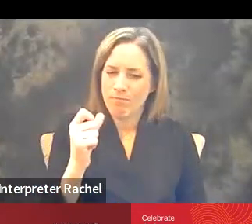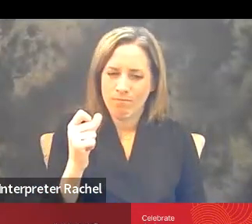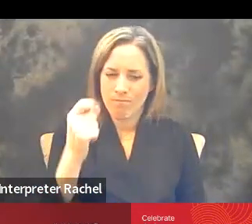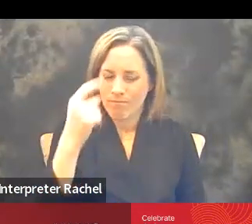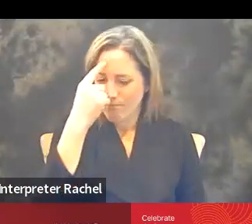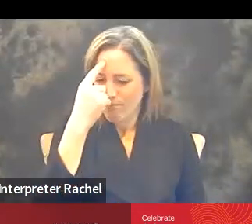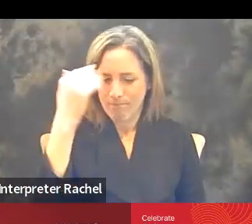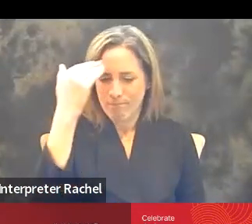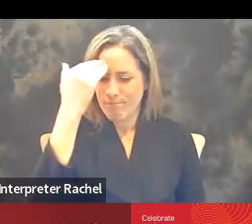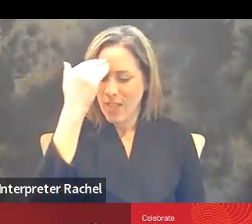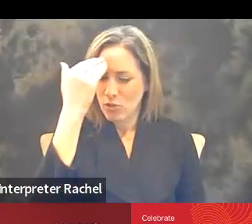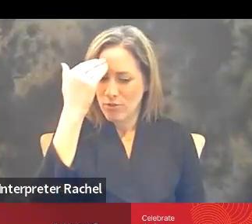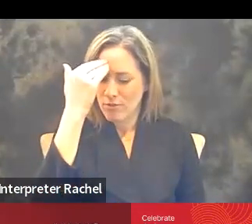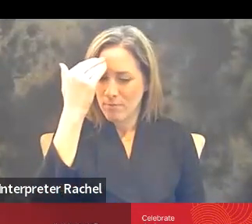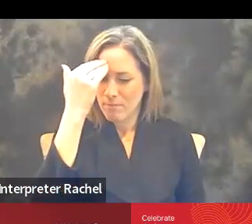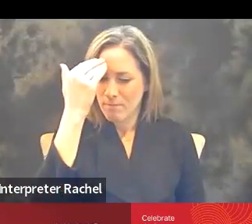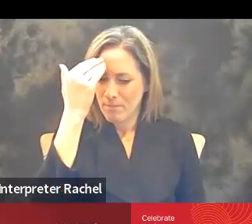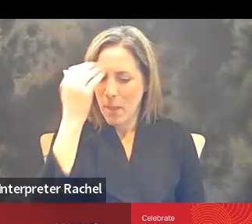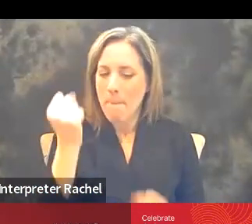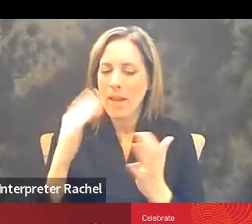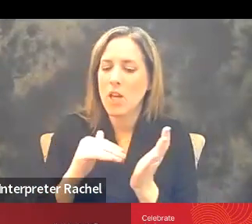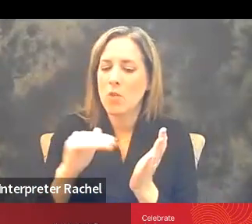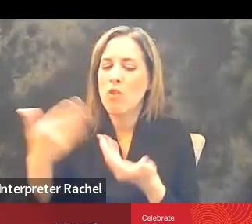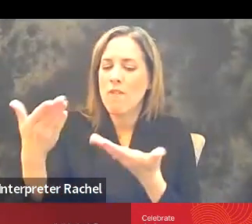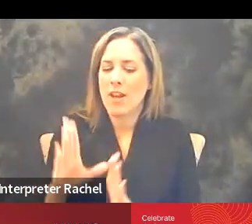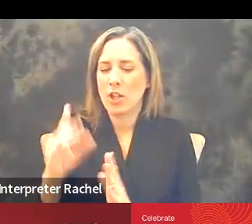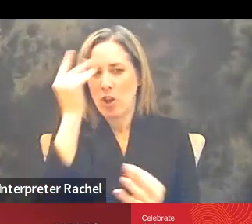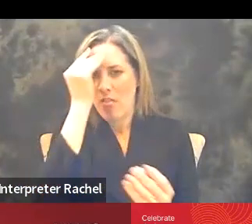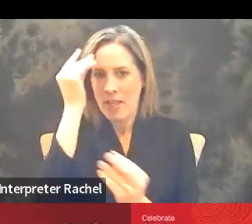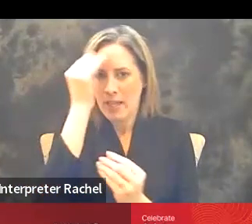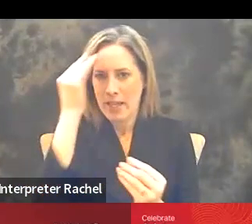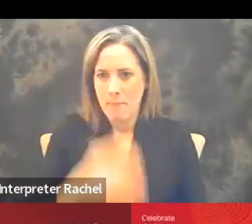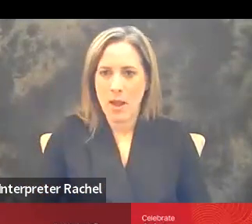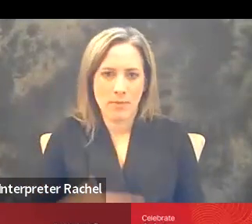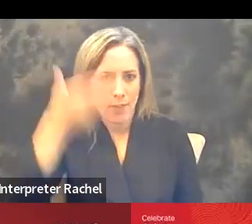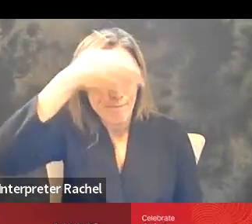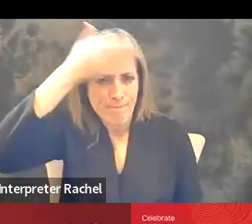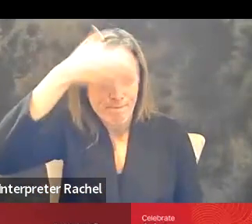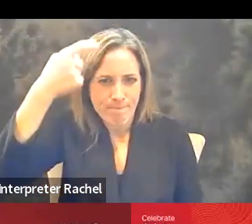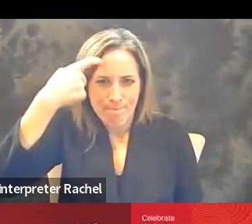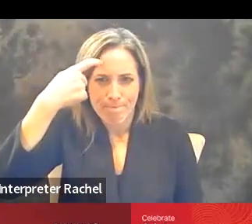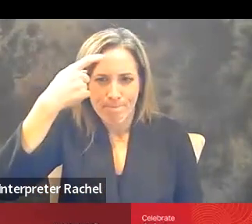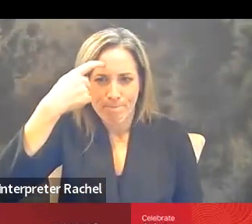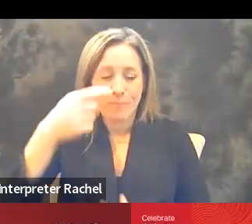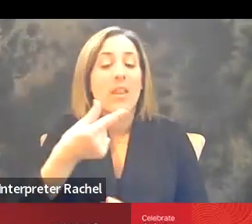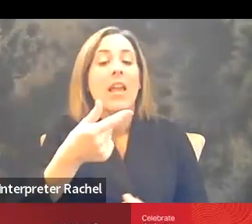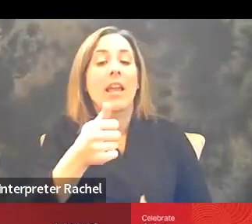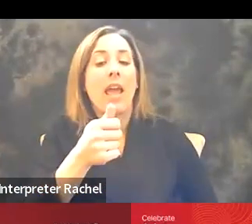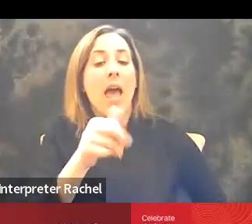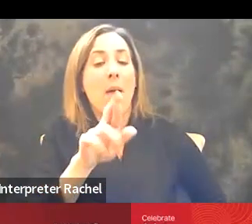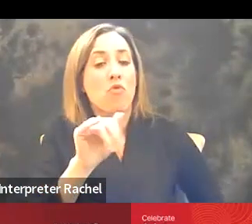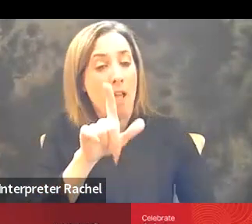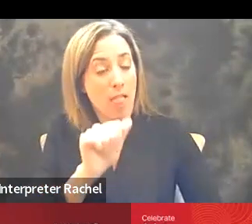a conscious thing that a lot of providers are thinking about. And I think that's a great way to pivot back to this conversation about